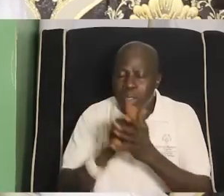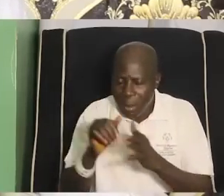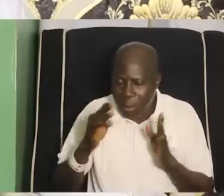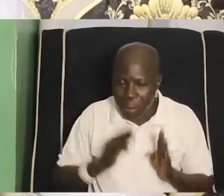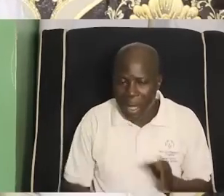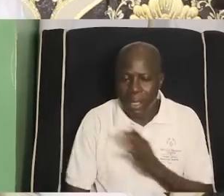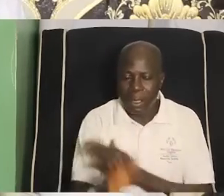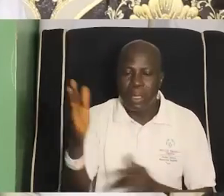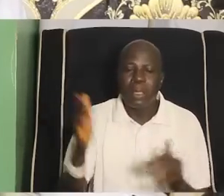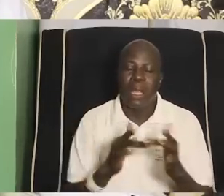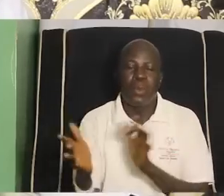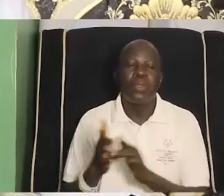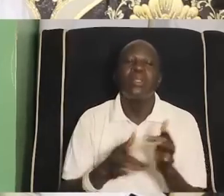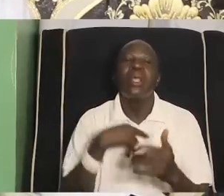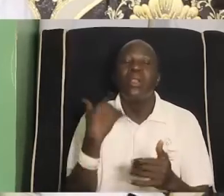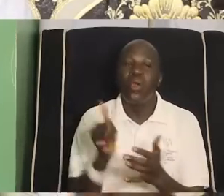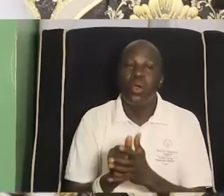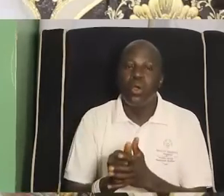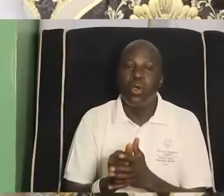man? The Bible